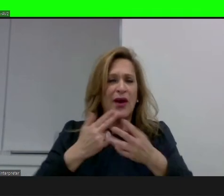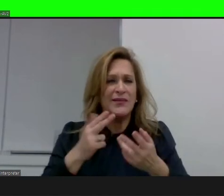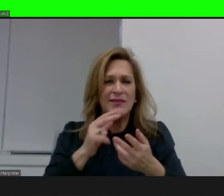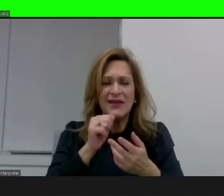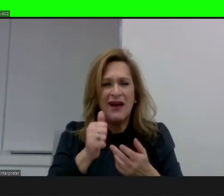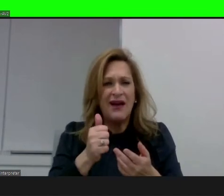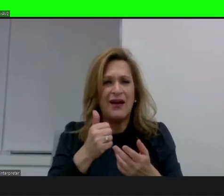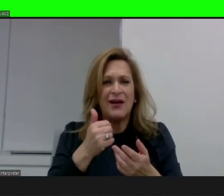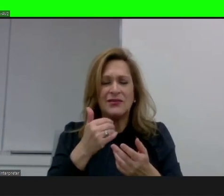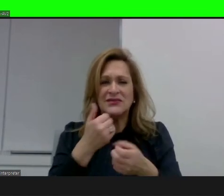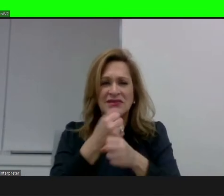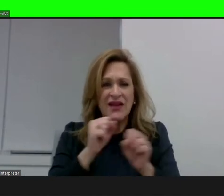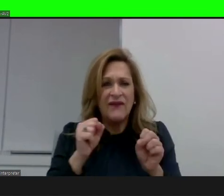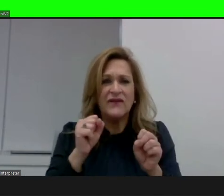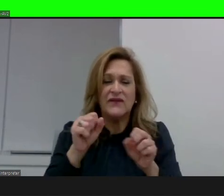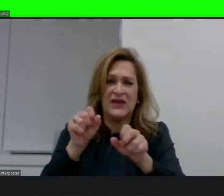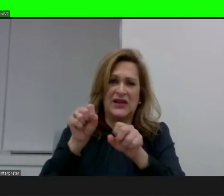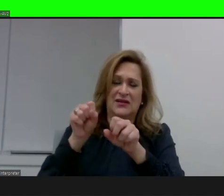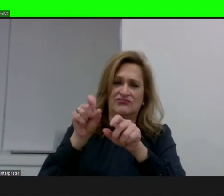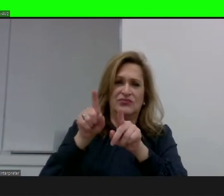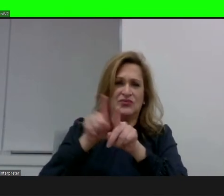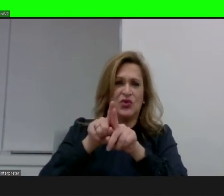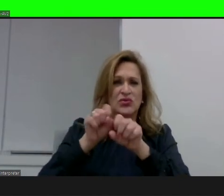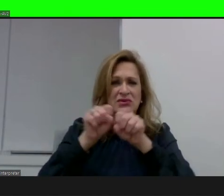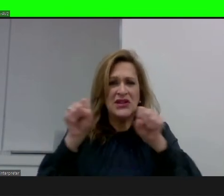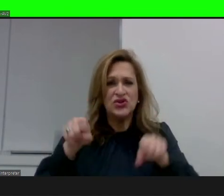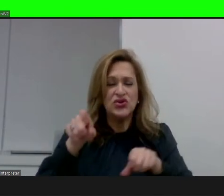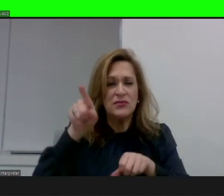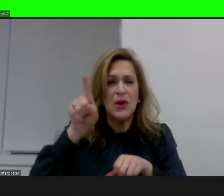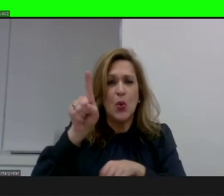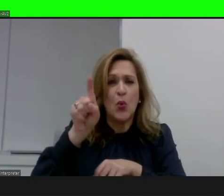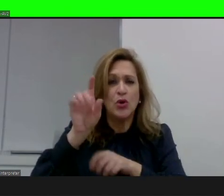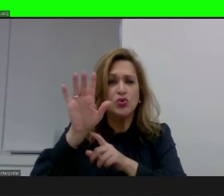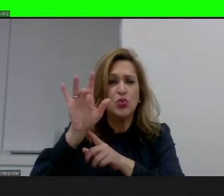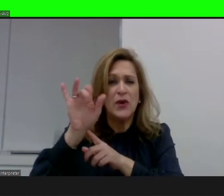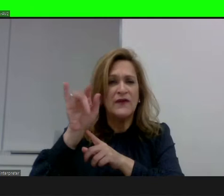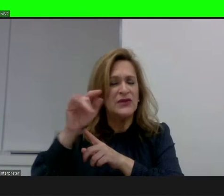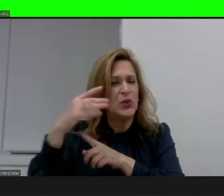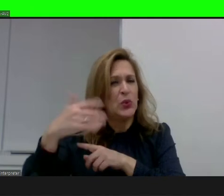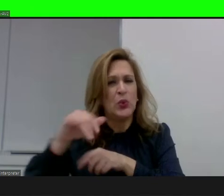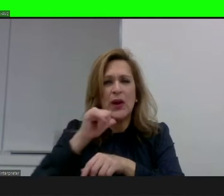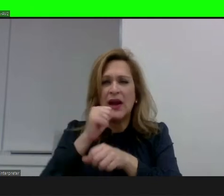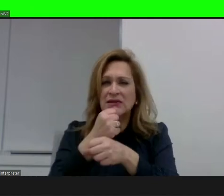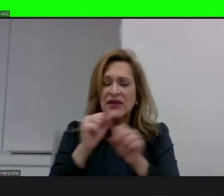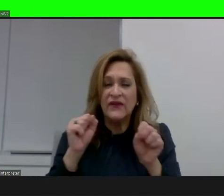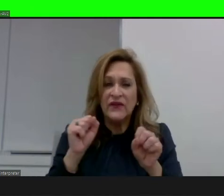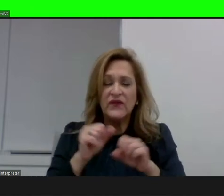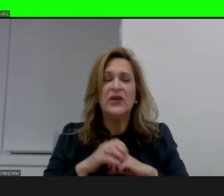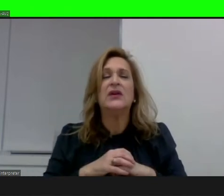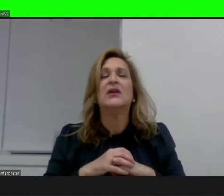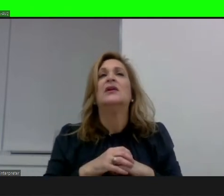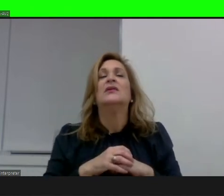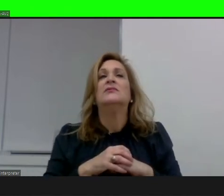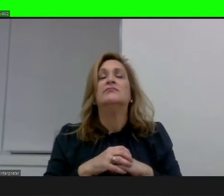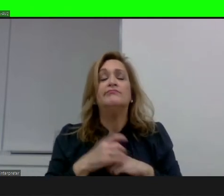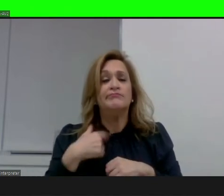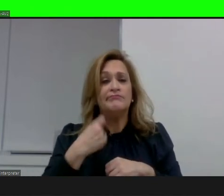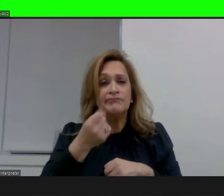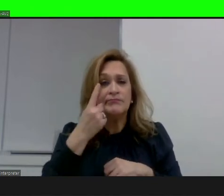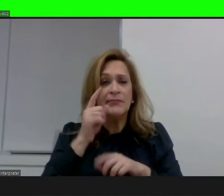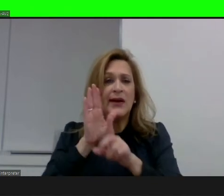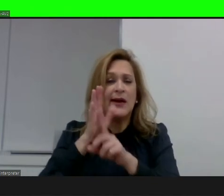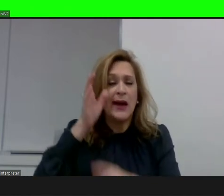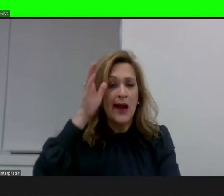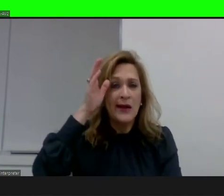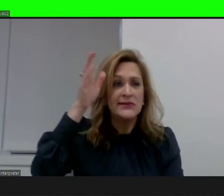are not safe, per se, like 125th Street, per se. While I understand the concept of the idea